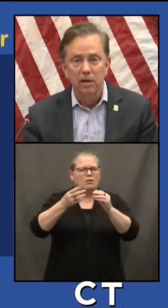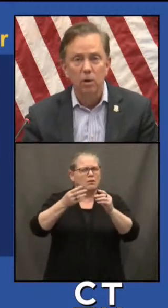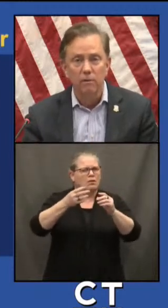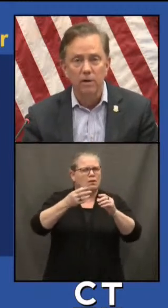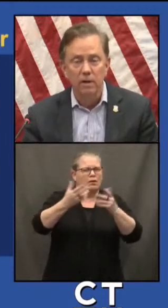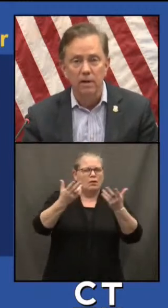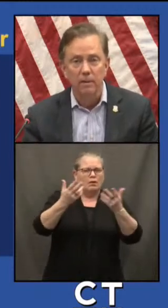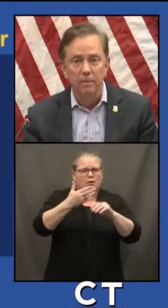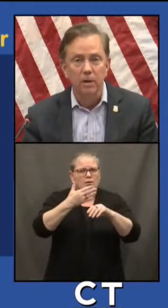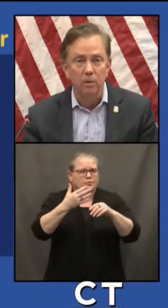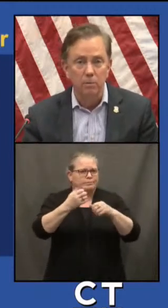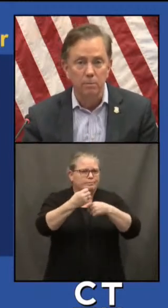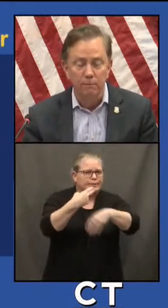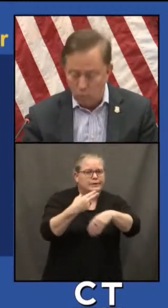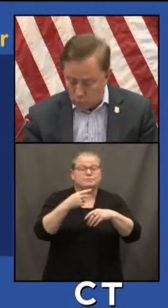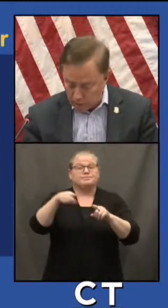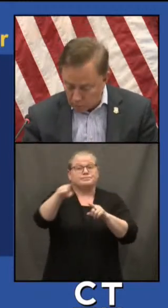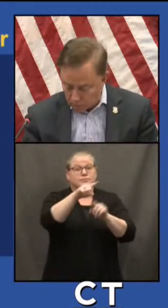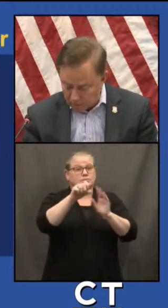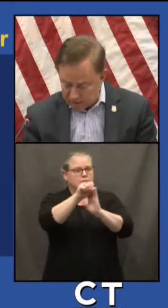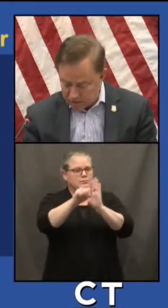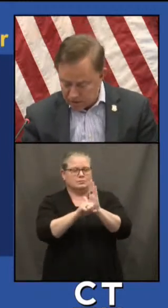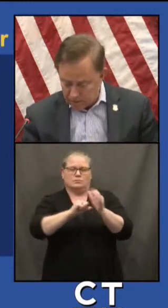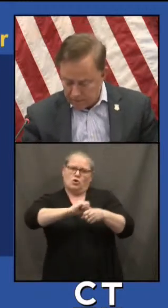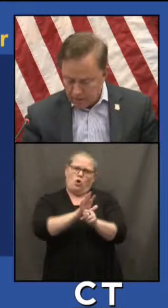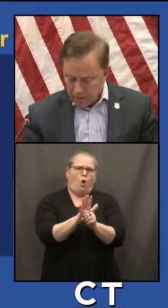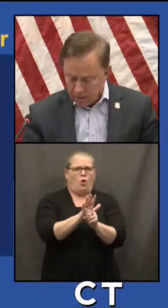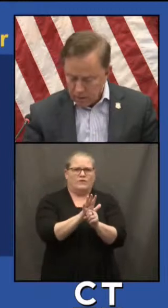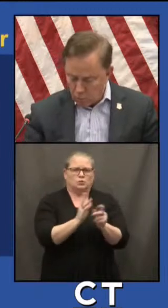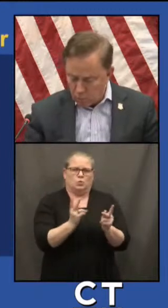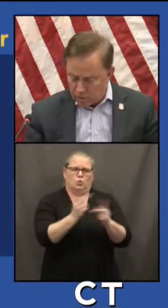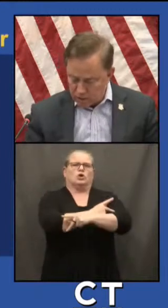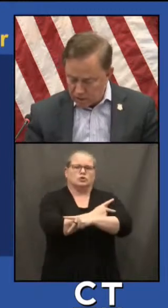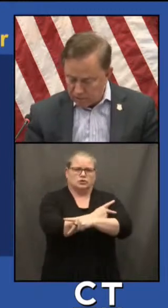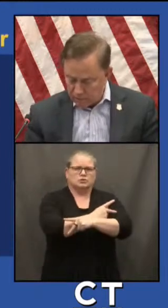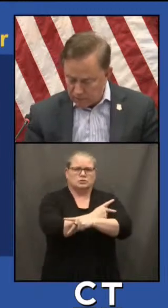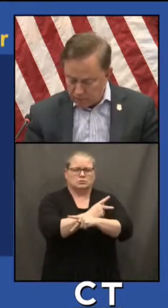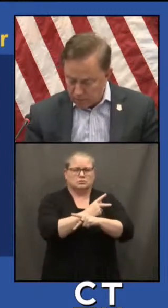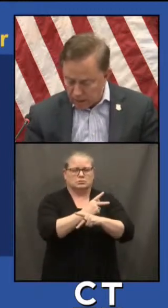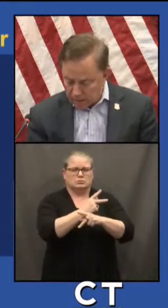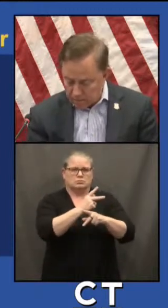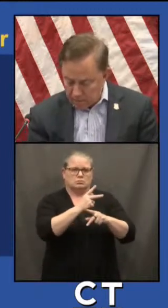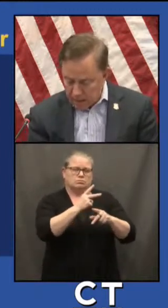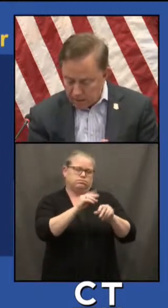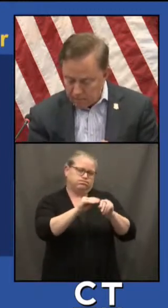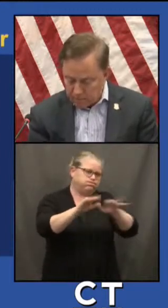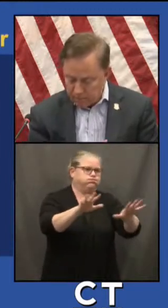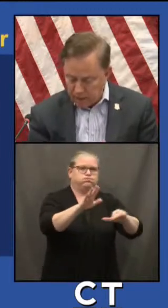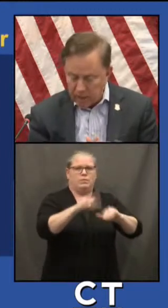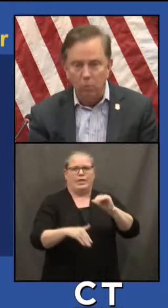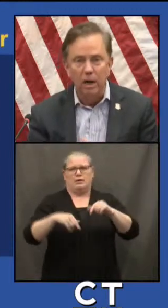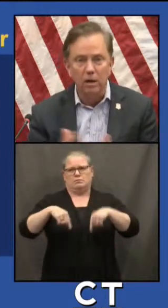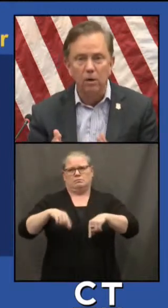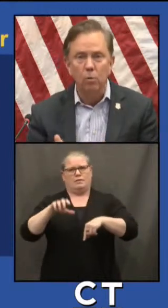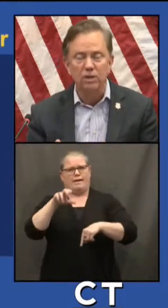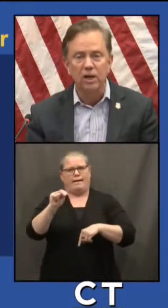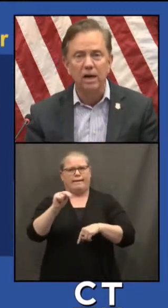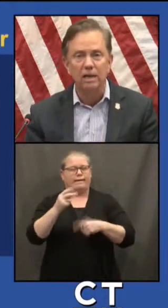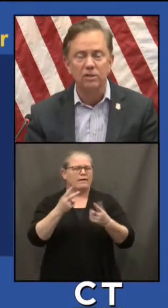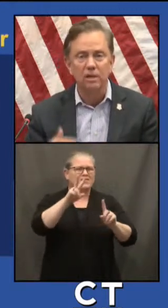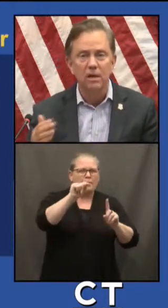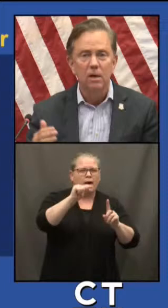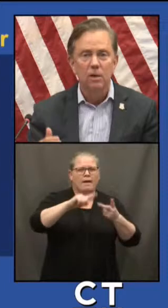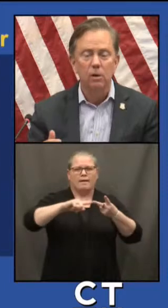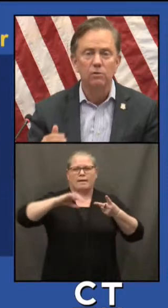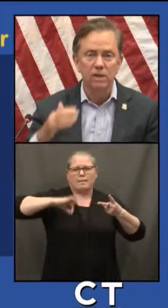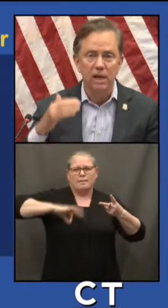by COVID, before we were. That's, more recently, Vermont and Maine, but Colorado,